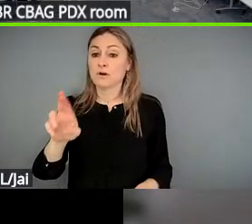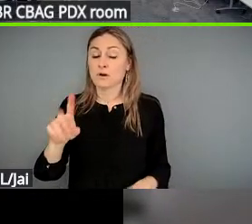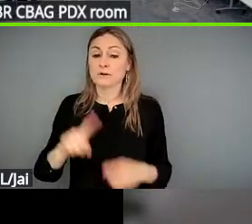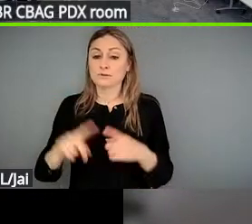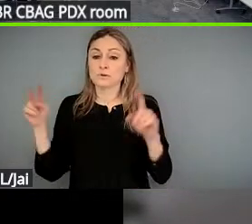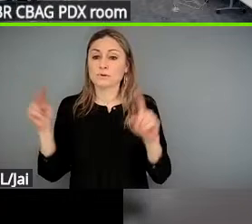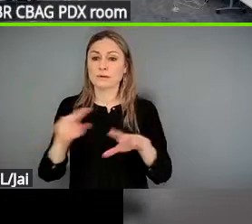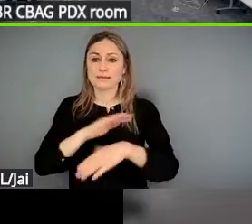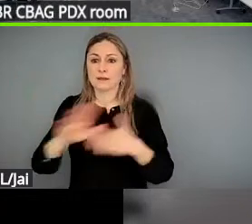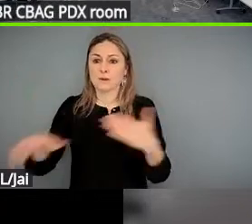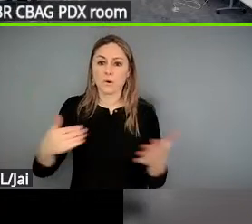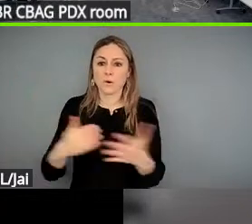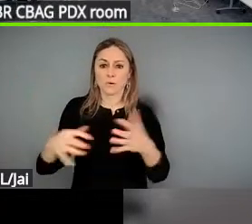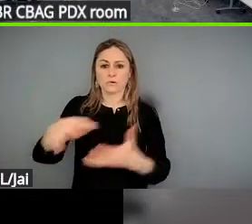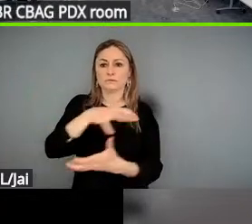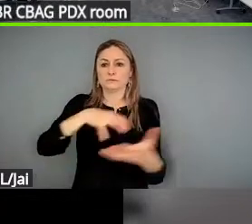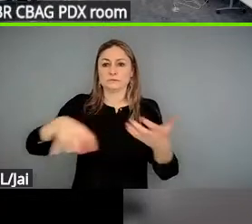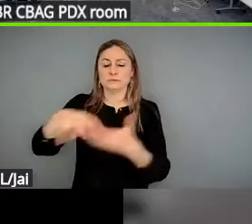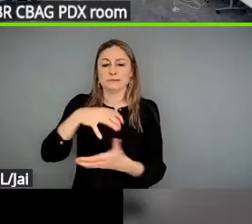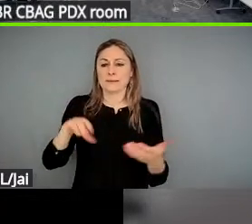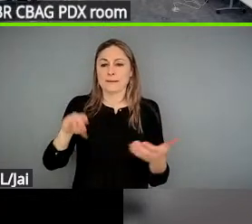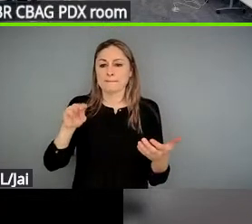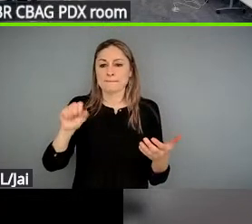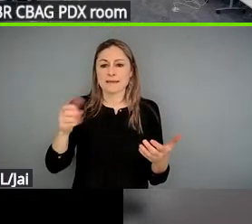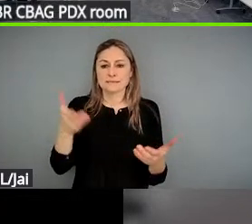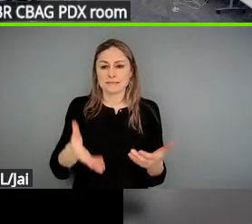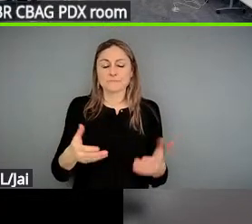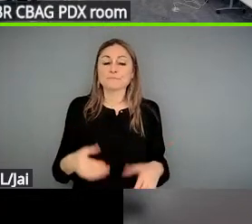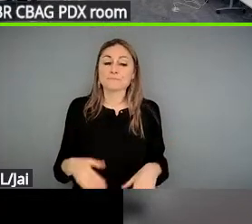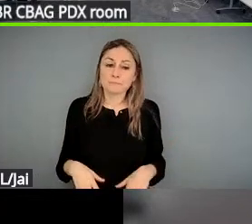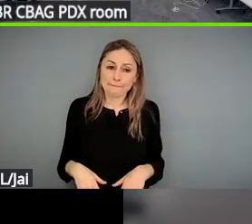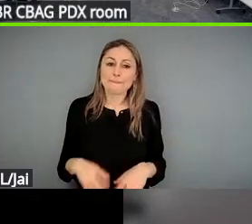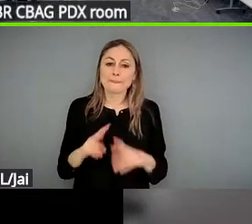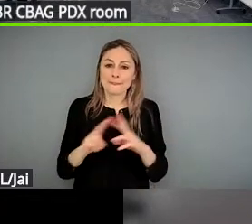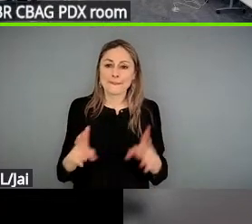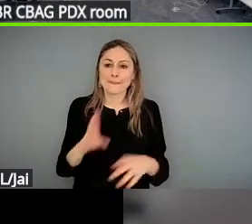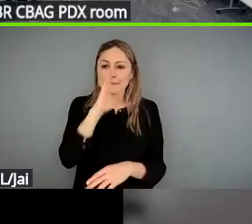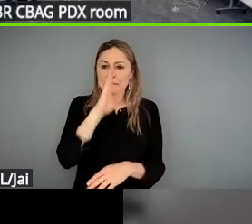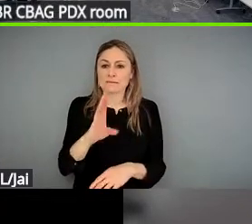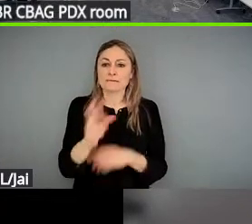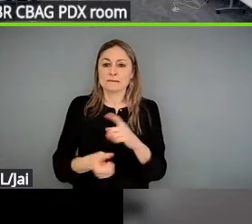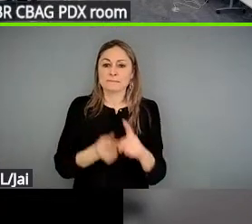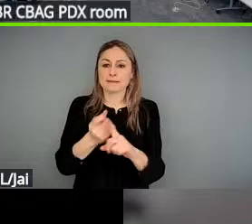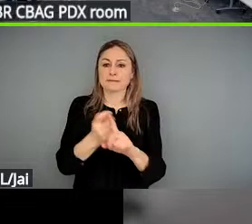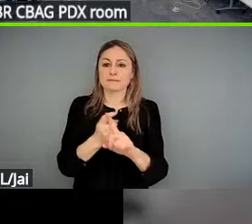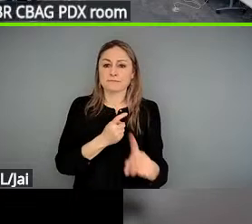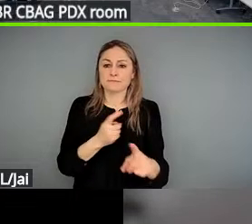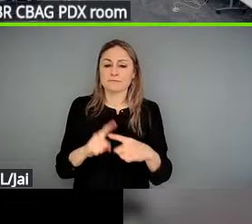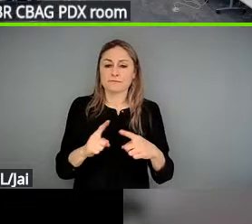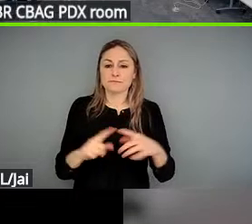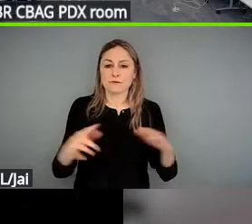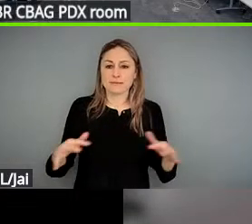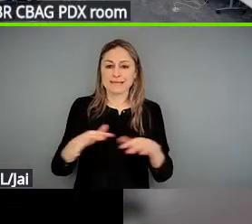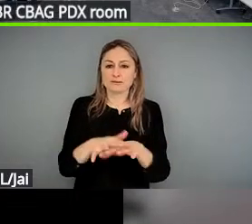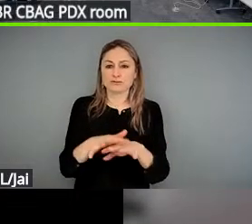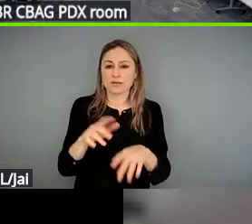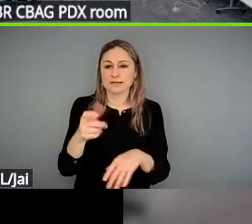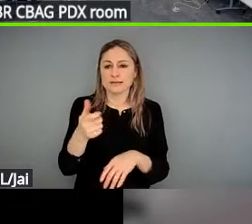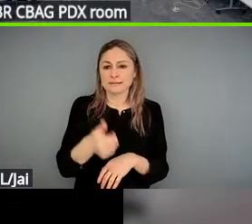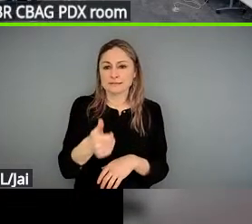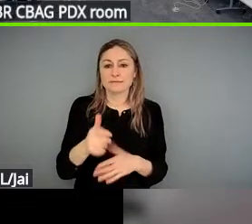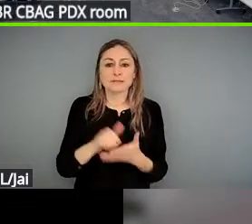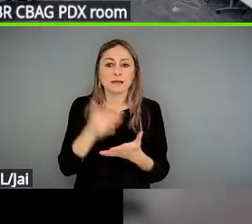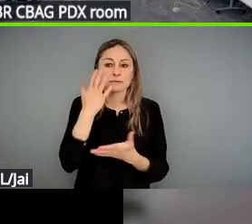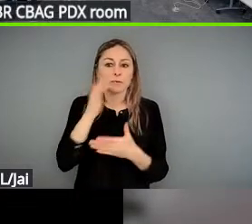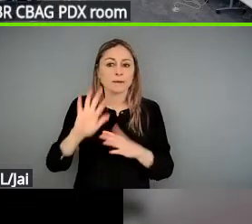whole mess there, because it's very directly impacted by the interchange itself. So that's why I was bringing it up,